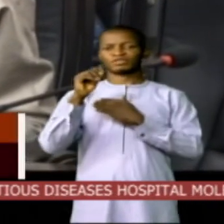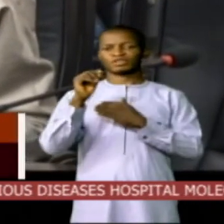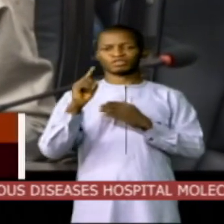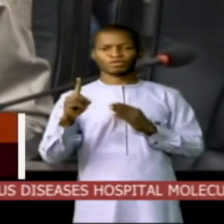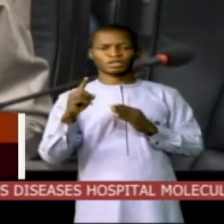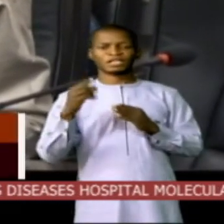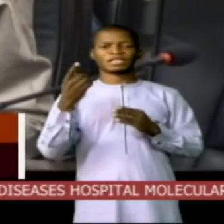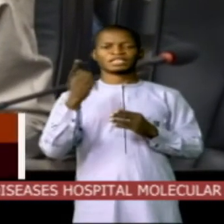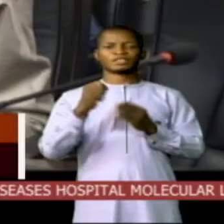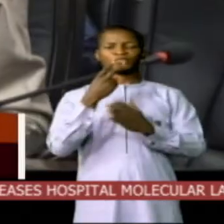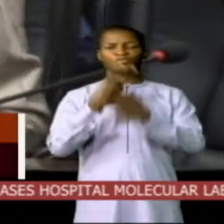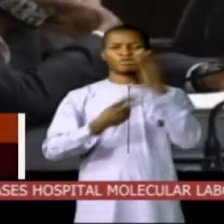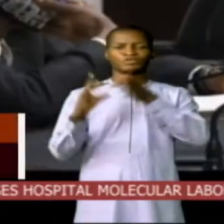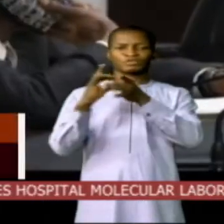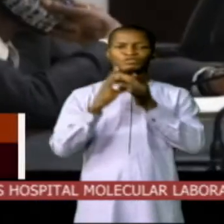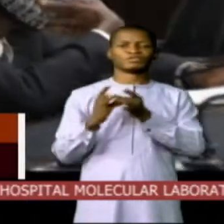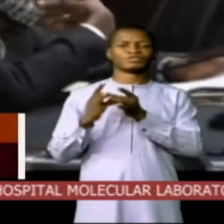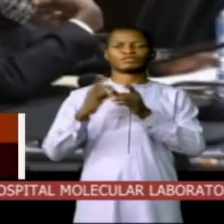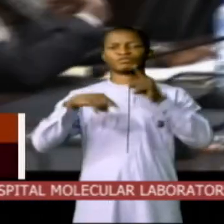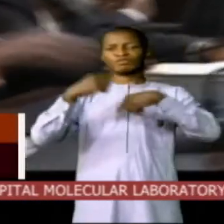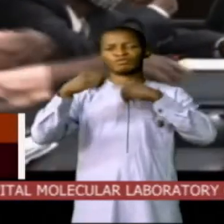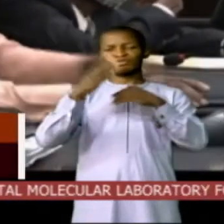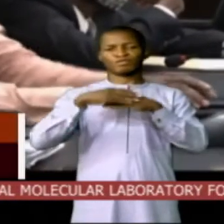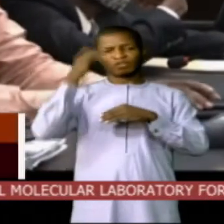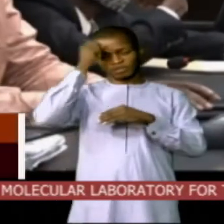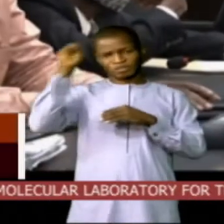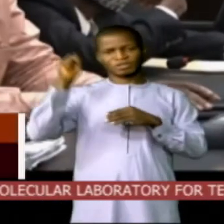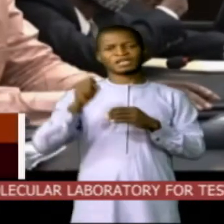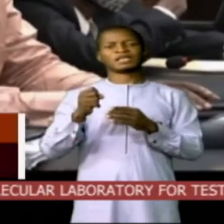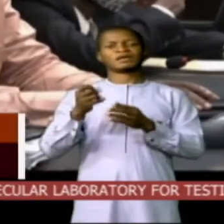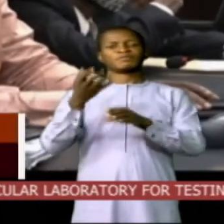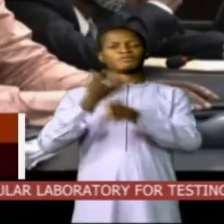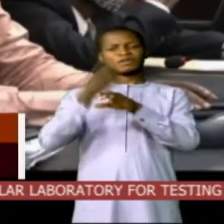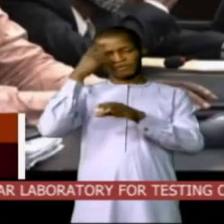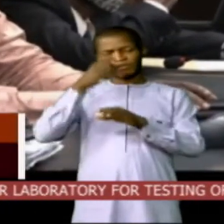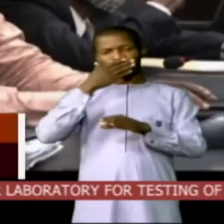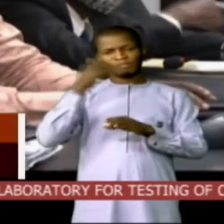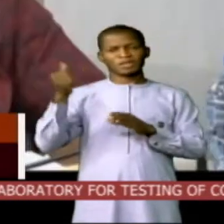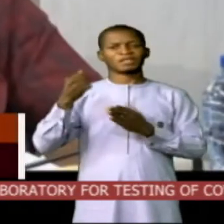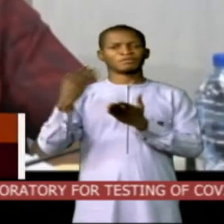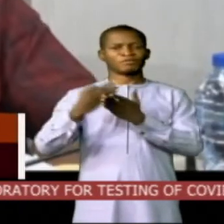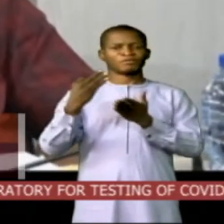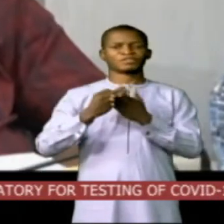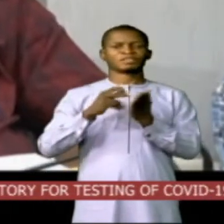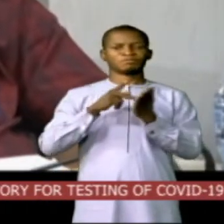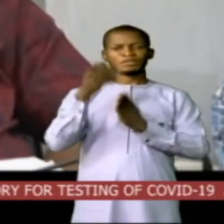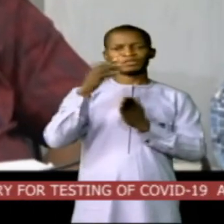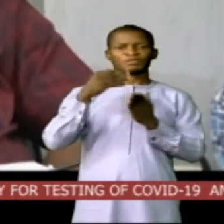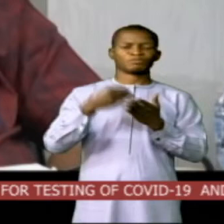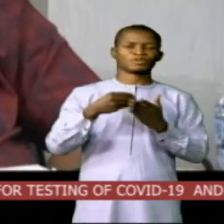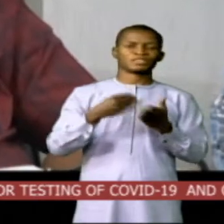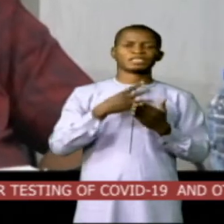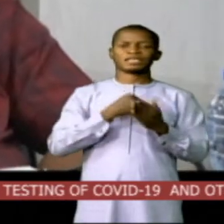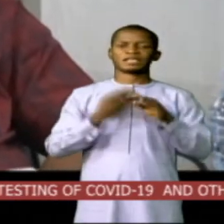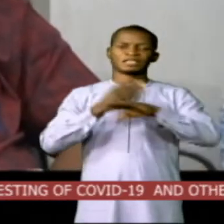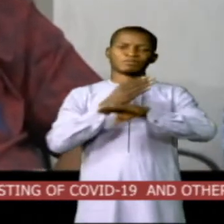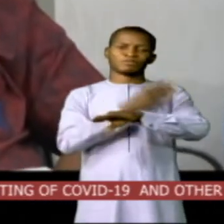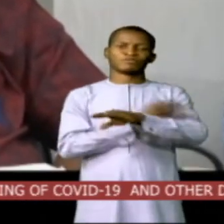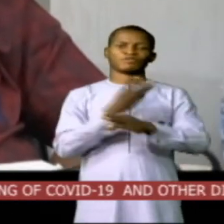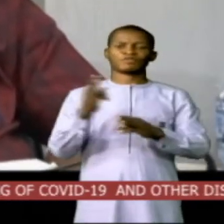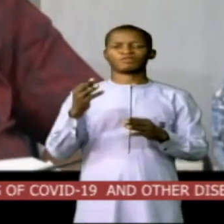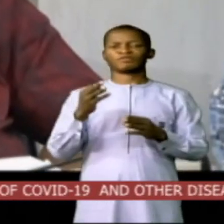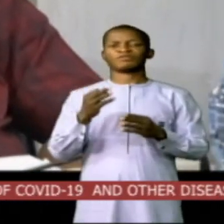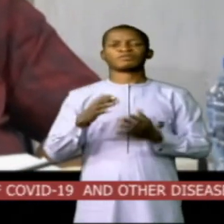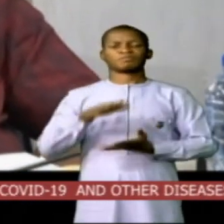two unions embarked on strike, demanding better funding, payment of allowances, and improvement of welfare